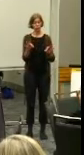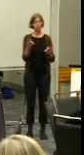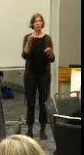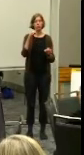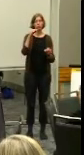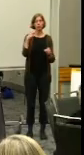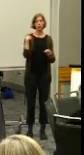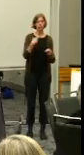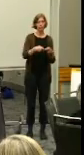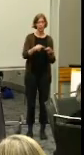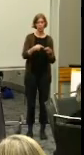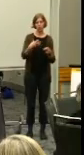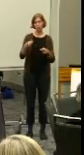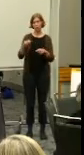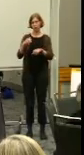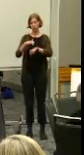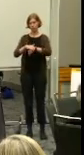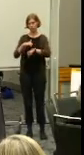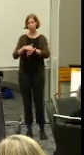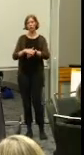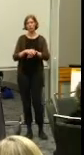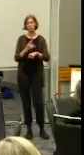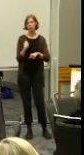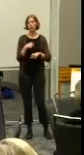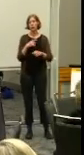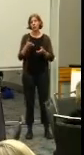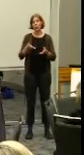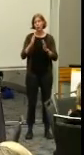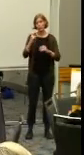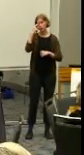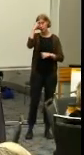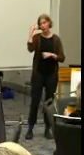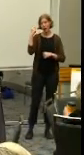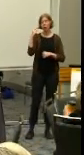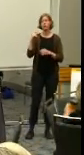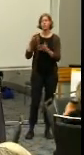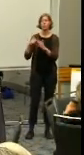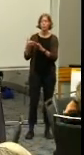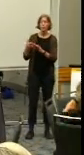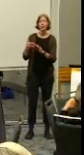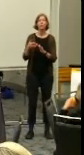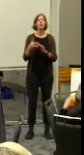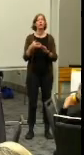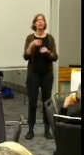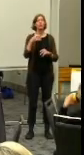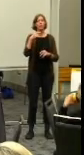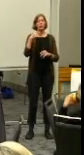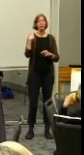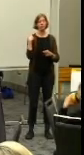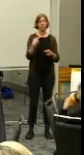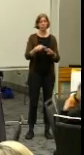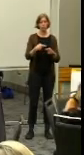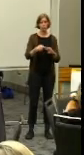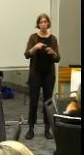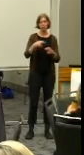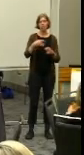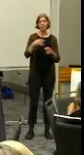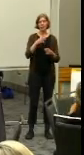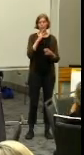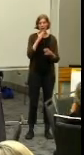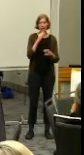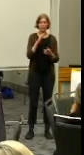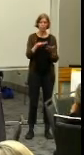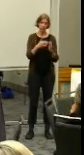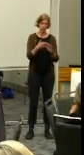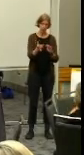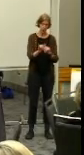with our Hispanic community. We focus very much on the Black community as well, and the Indigenous population along the corridor. So very much